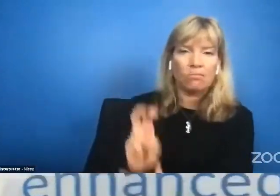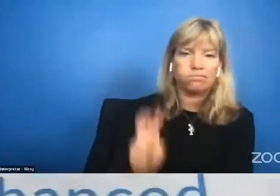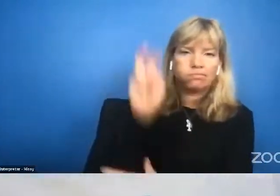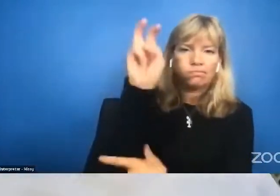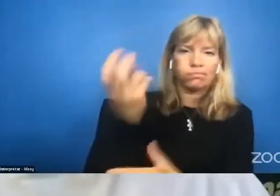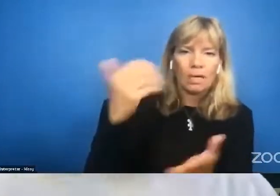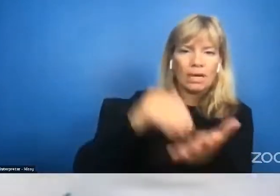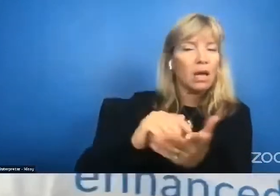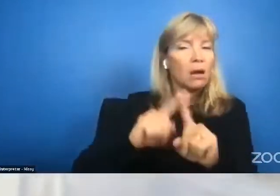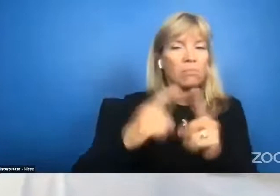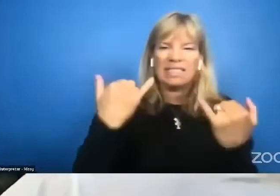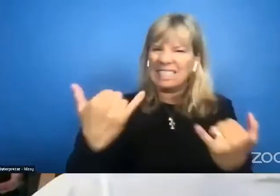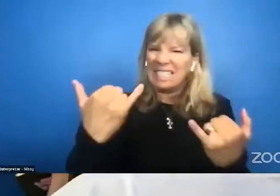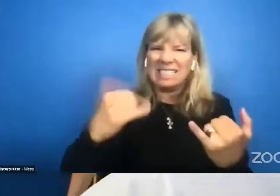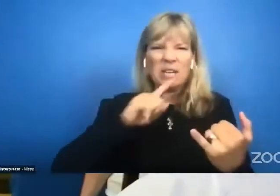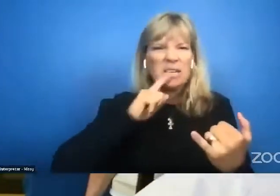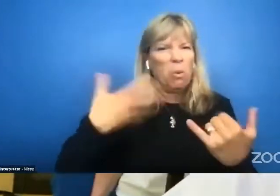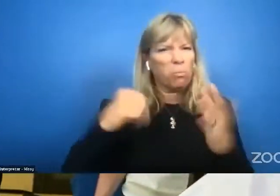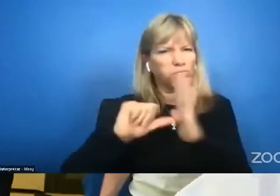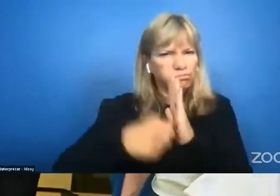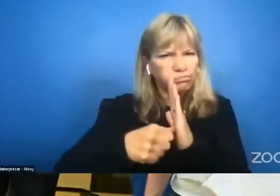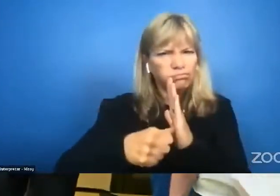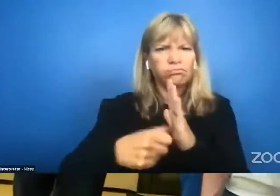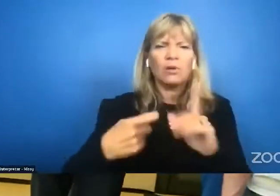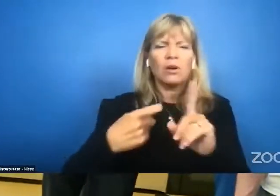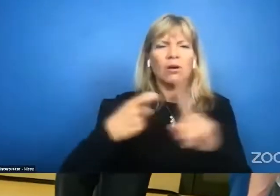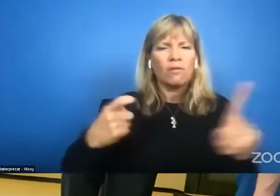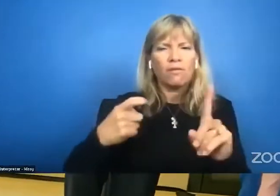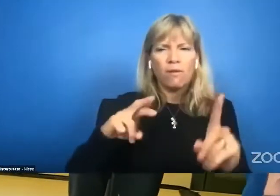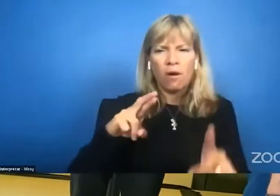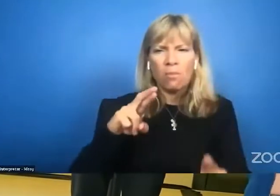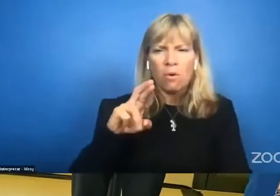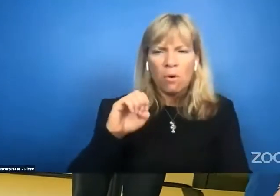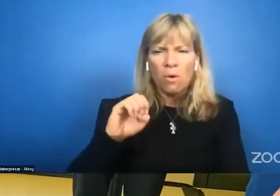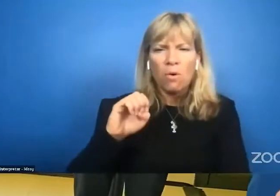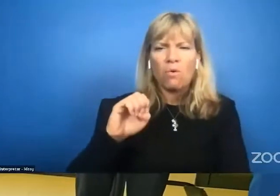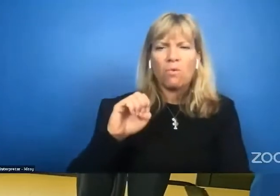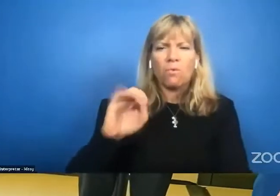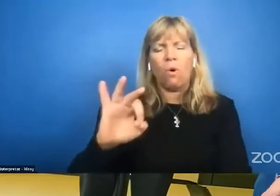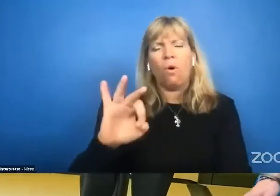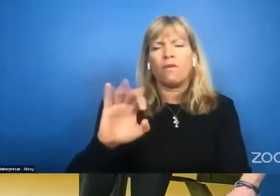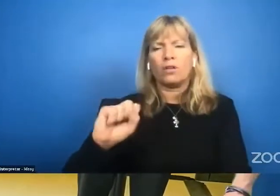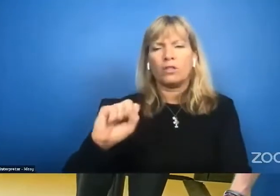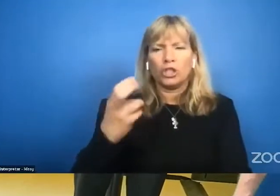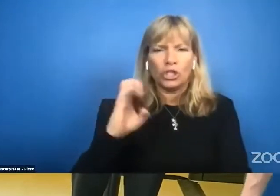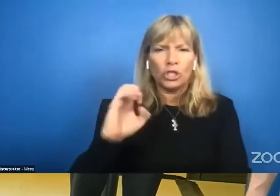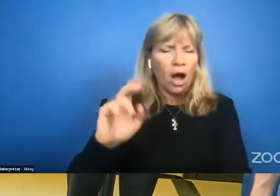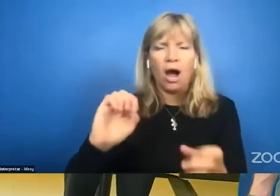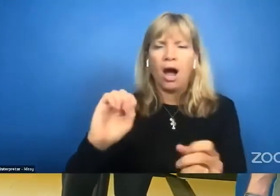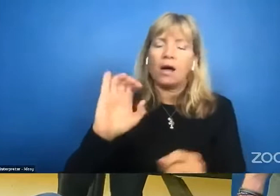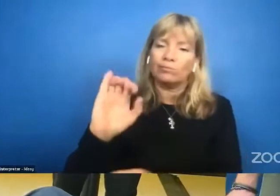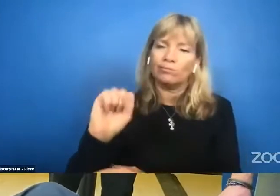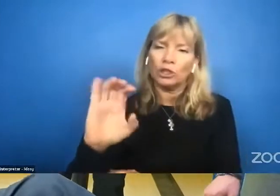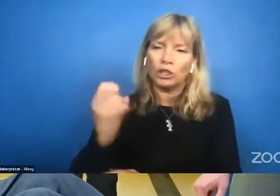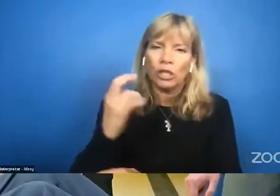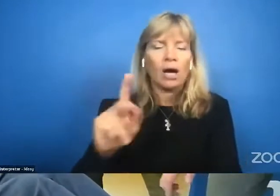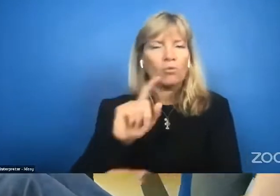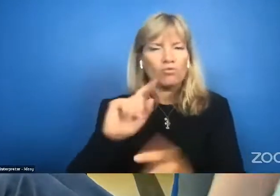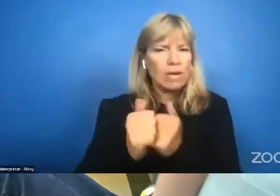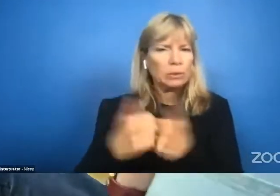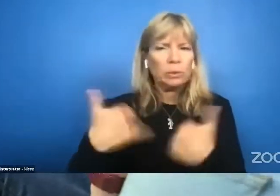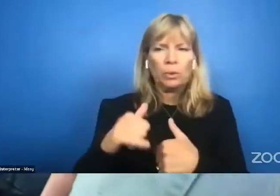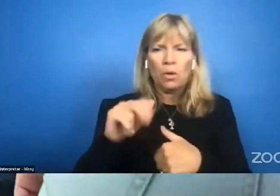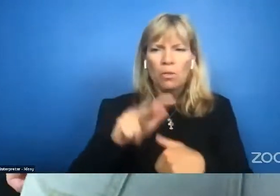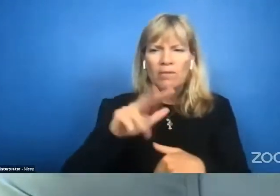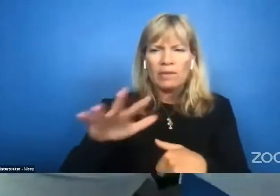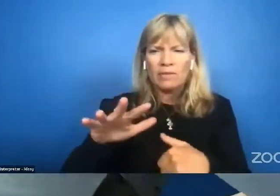is impressive from Rolf Schock, and the race is on here. 3 minutes 45. You can see Christian Rusterholz has set the